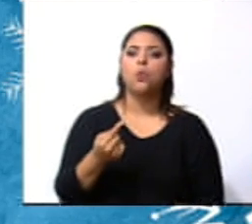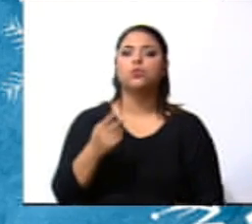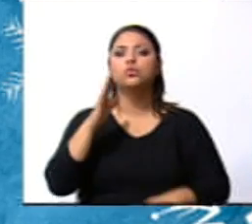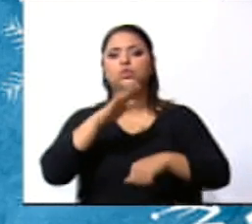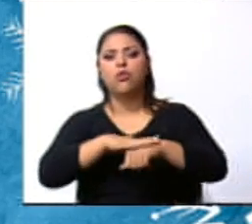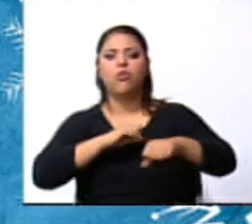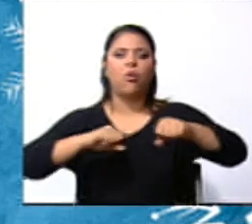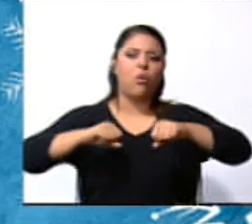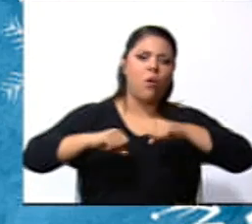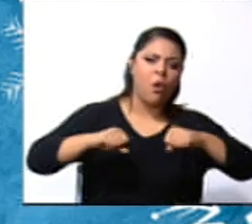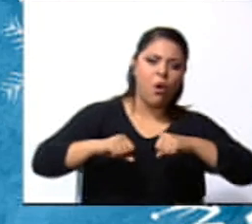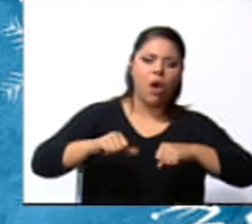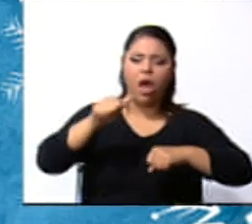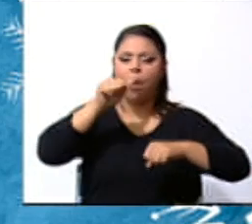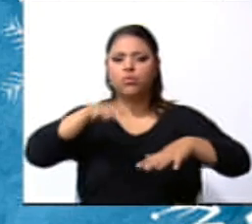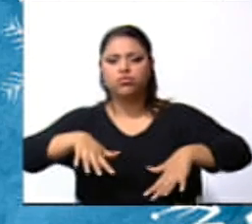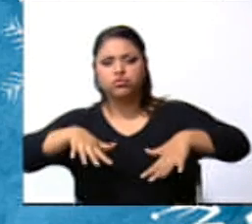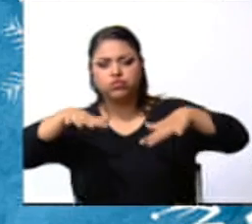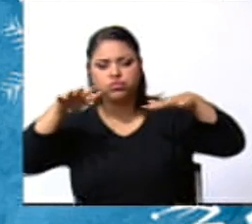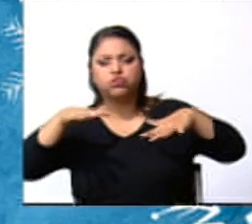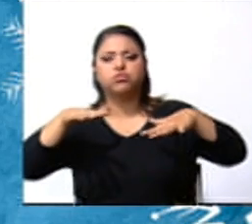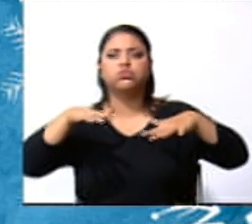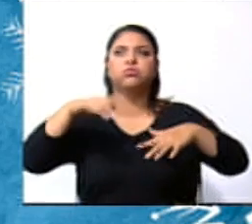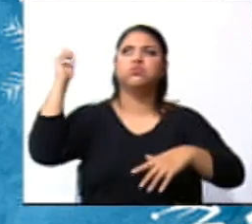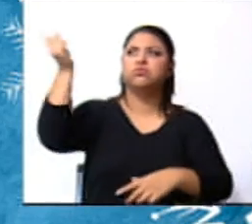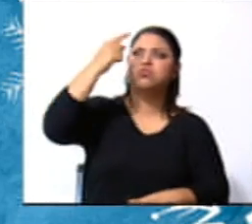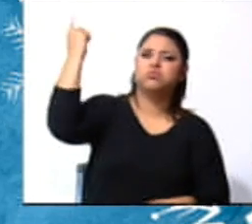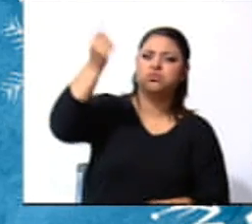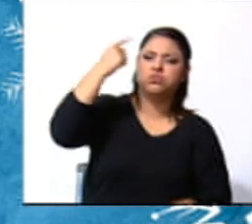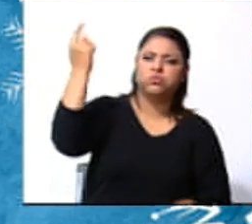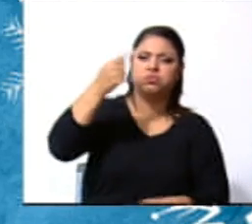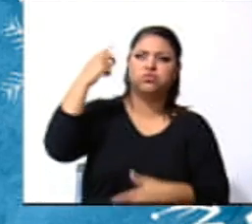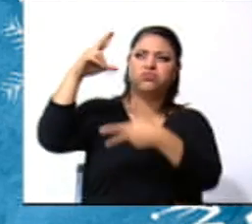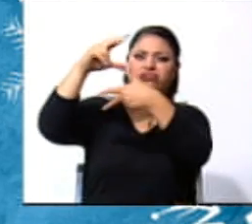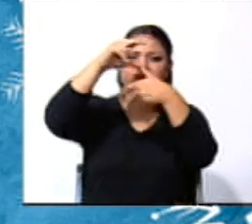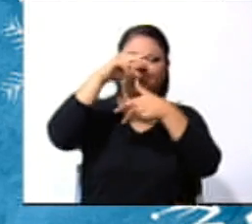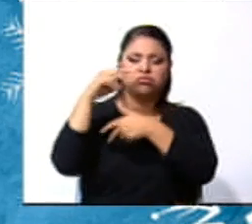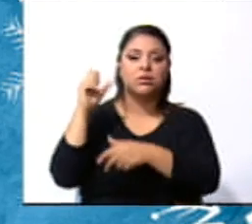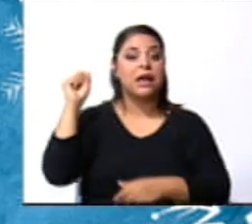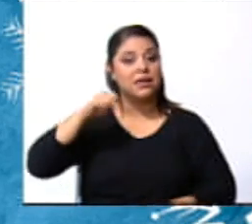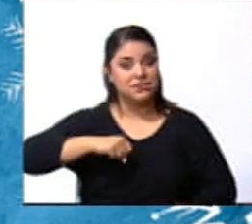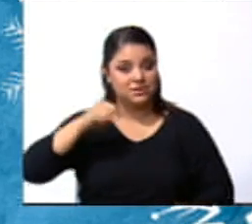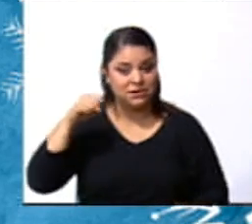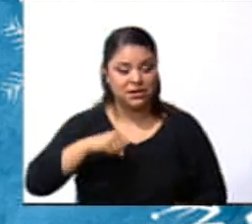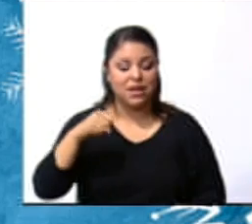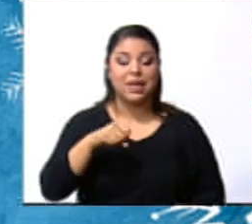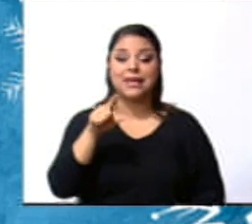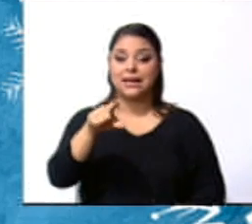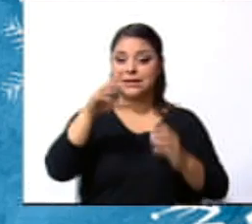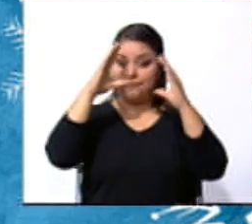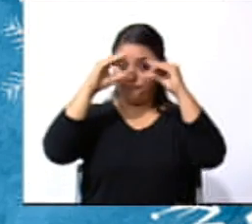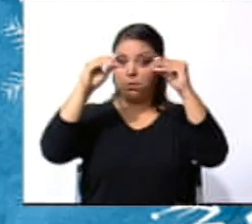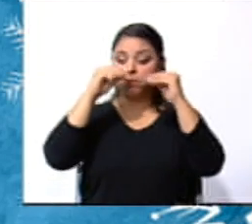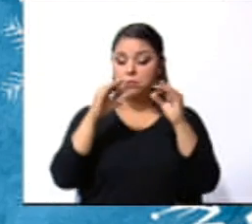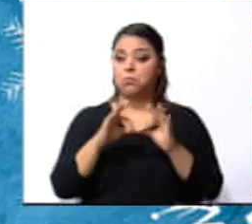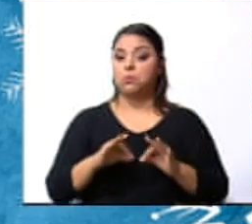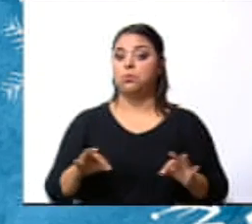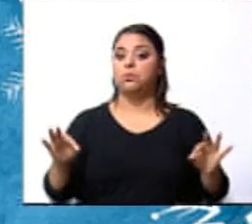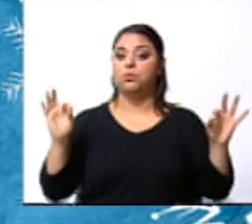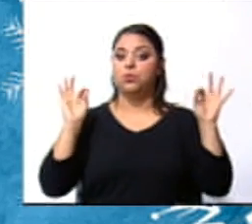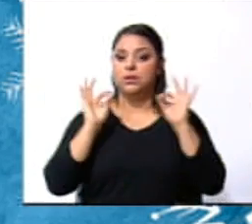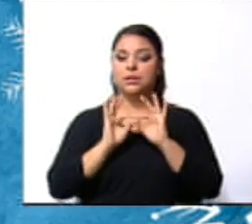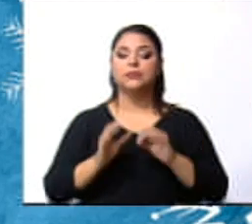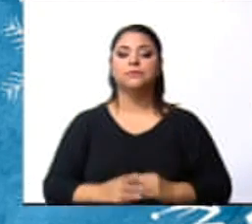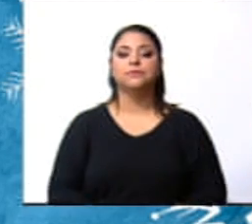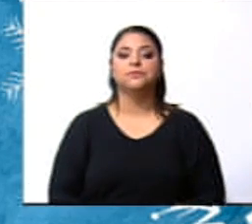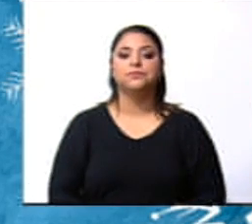earthquake, floods, hurricanes, tornadoes. Yes, and that information was very important. I